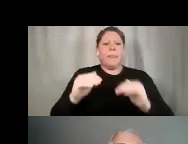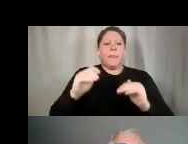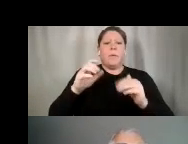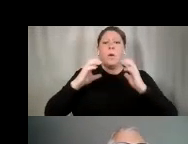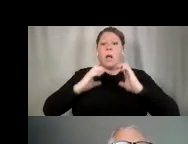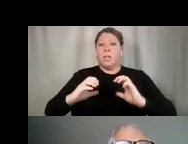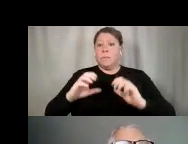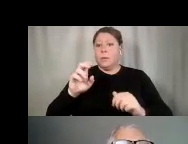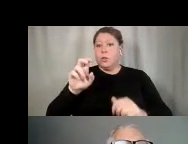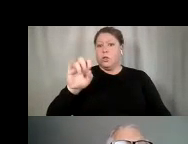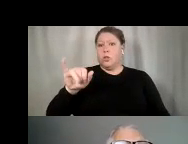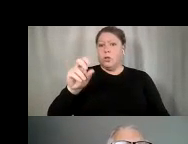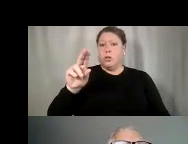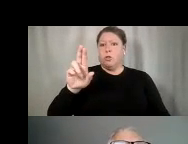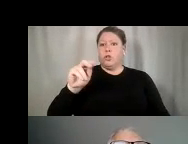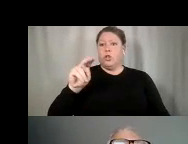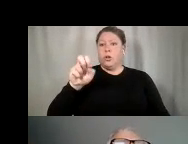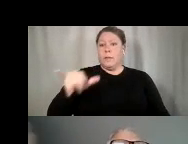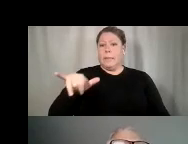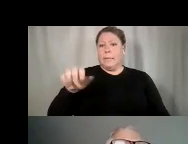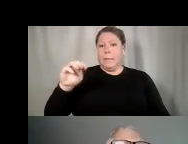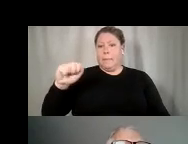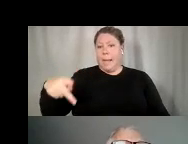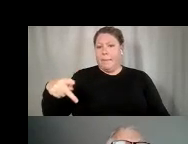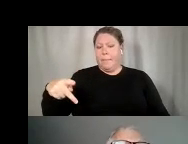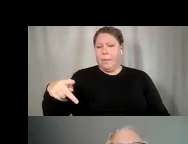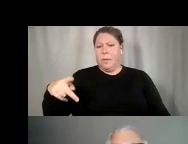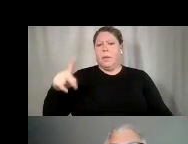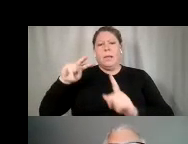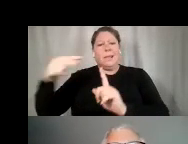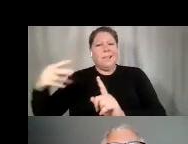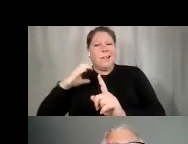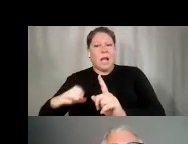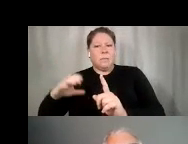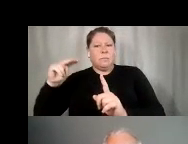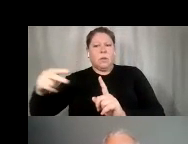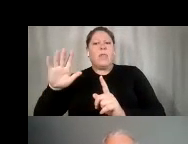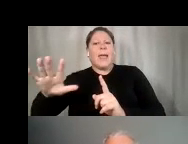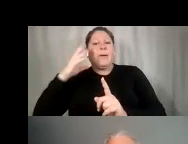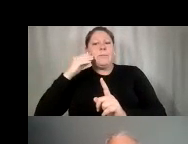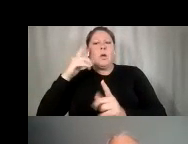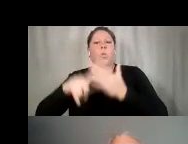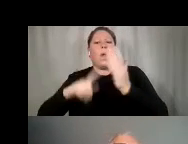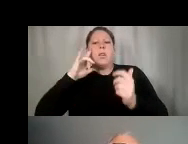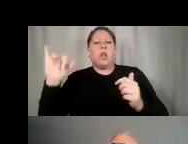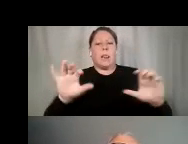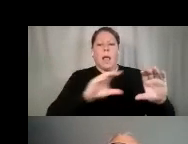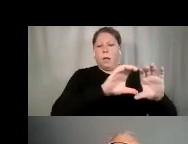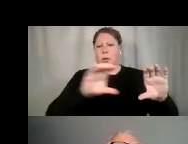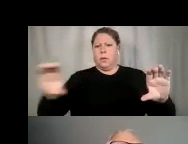the customer experiences while they're experiencing our process.